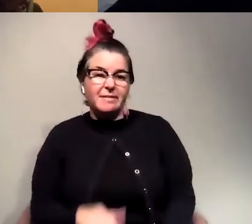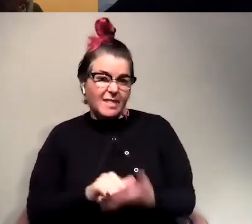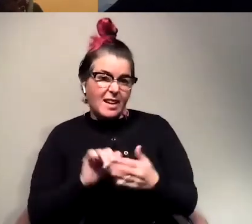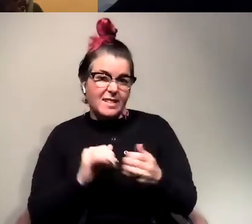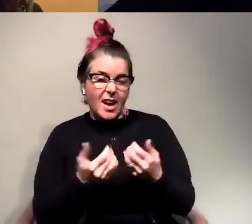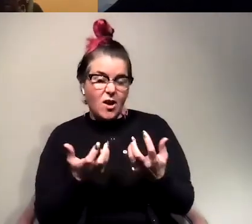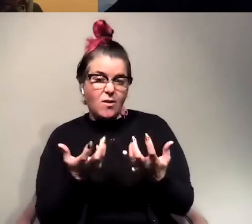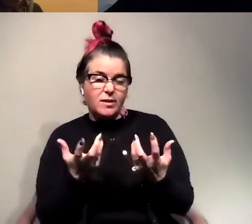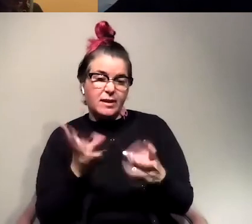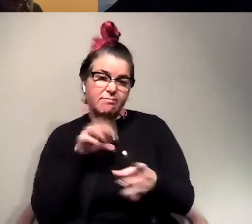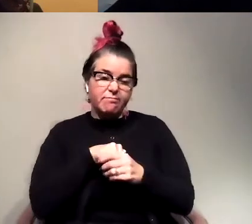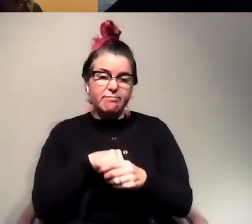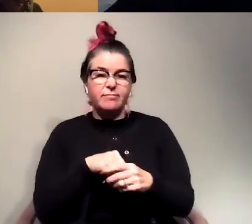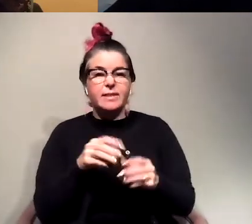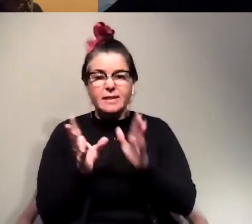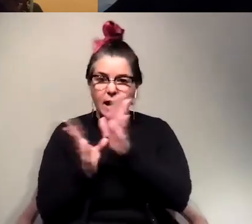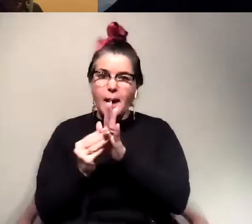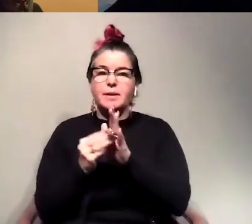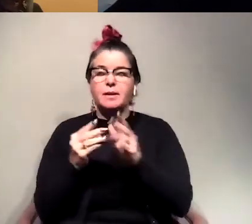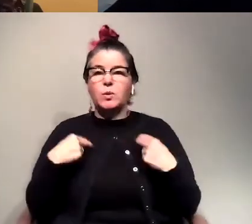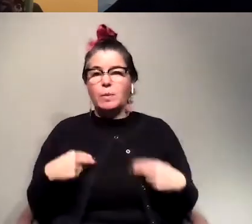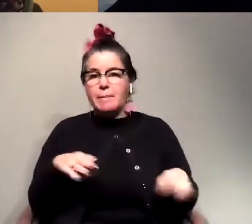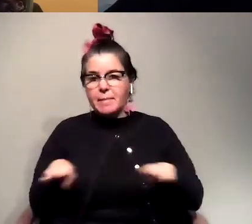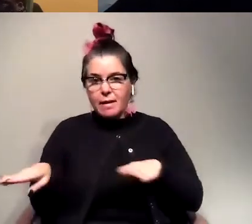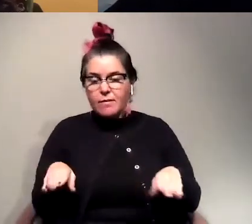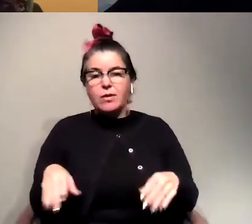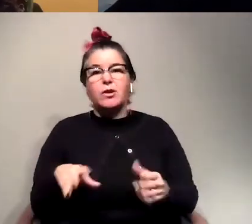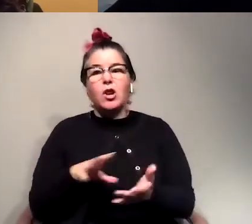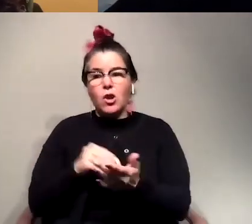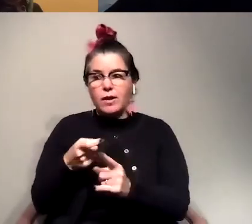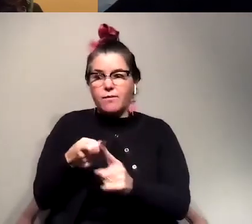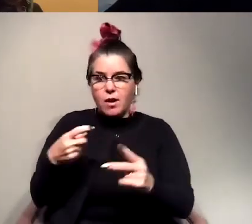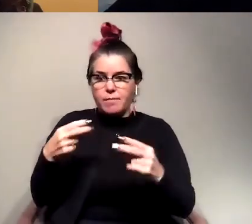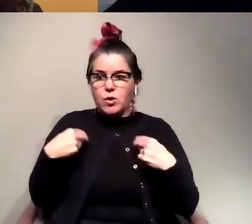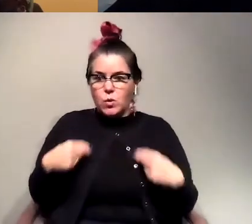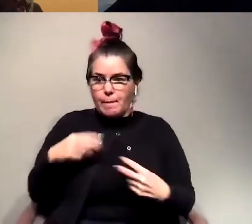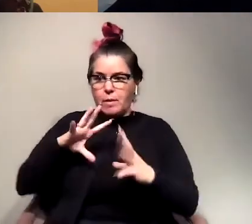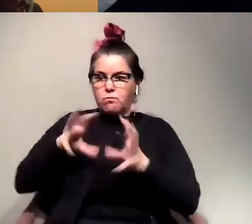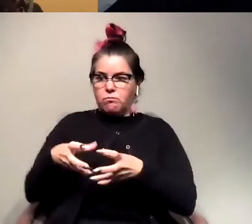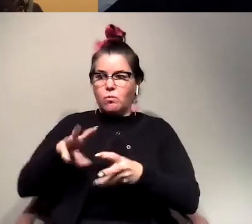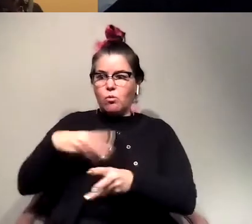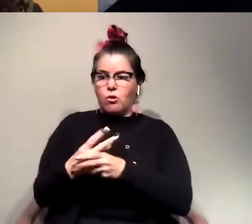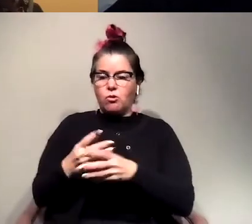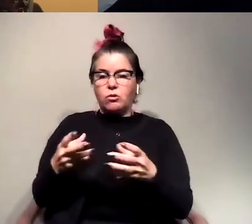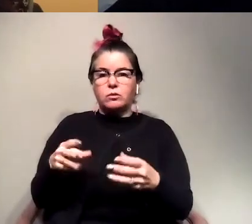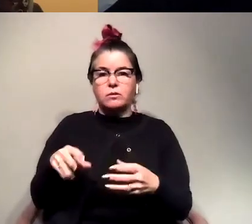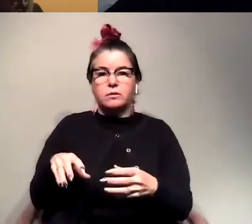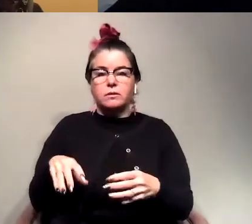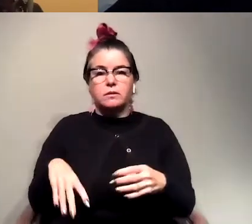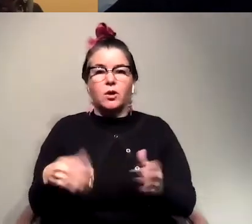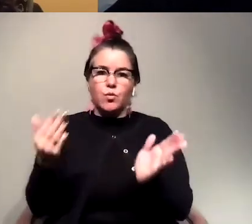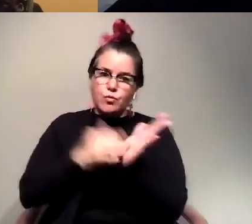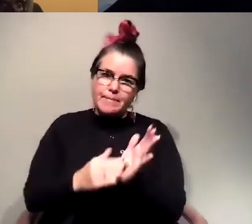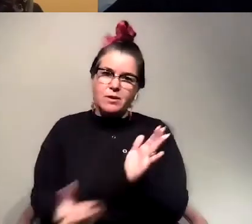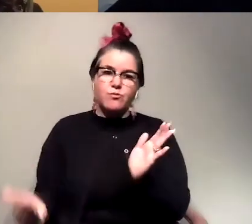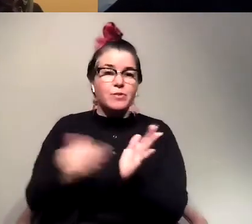It's copying human behavior, learning from the human world, and repeating history